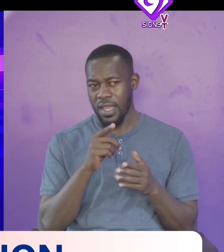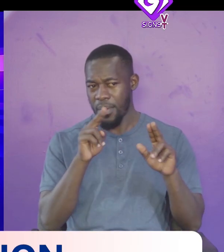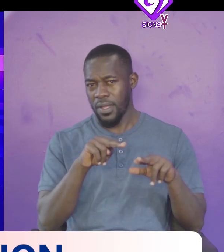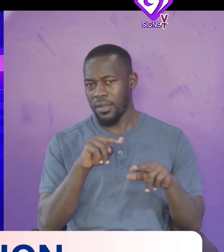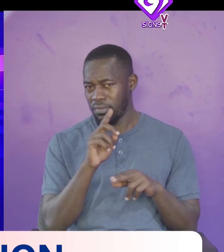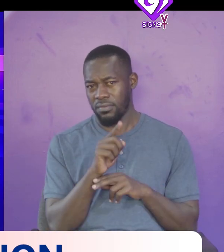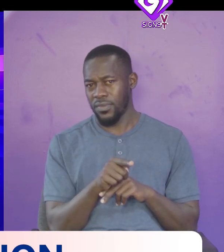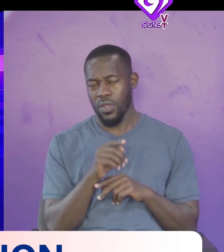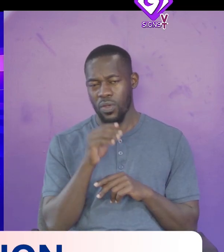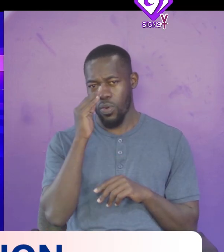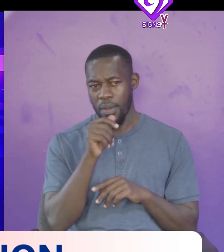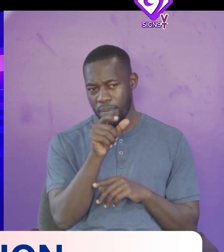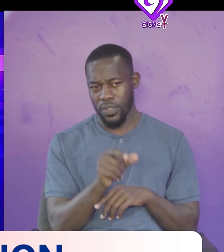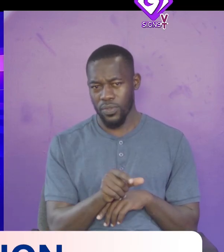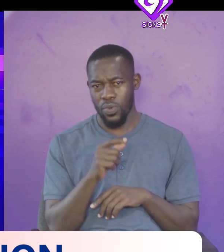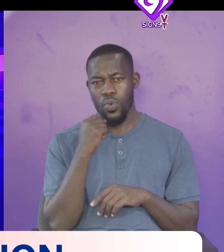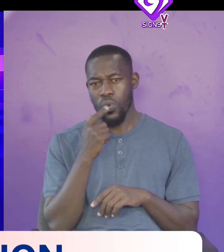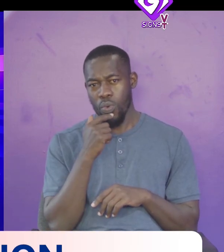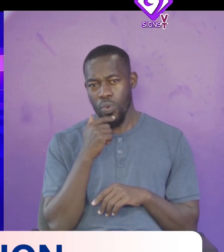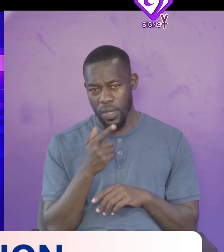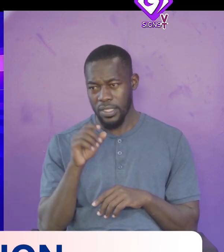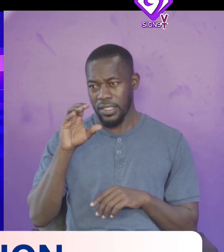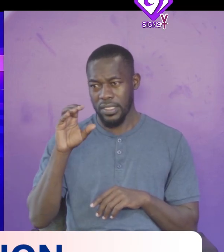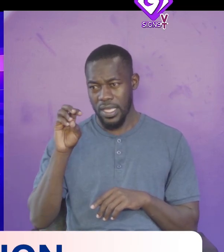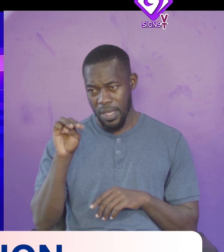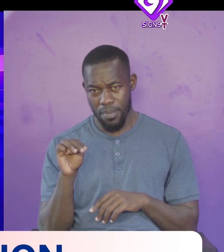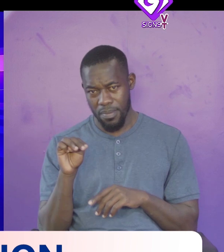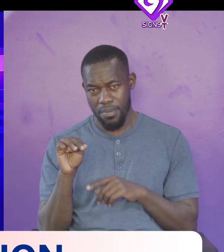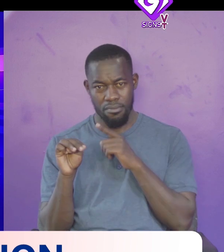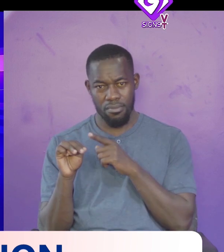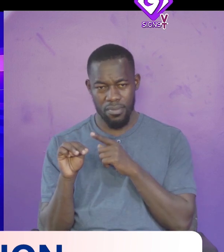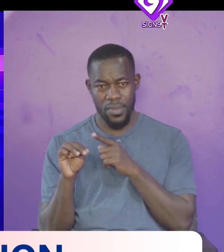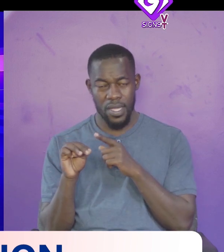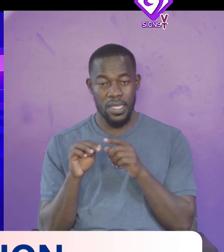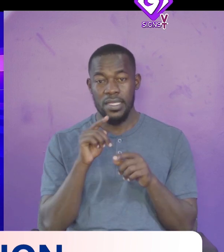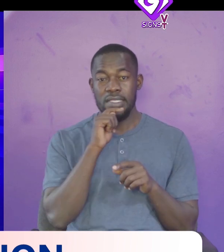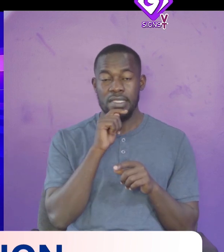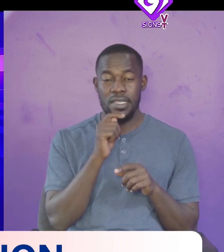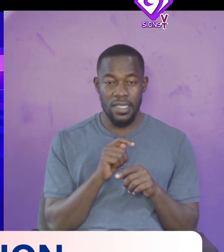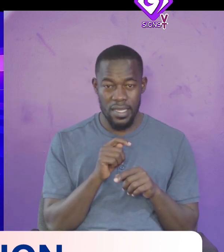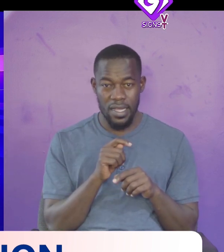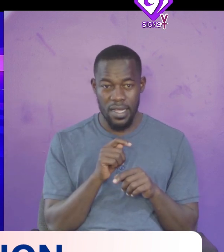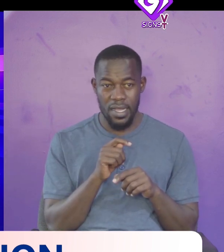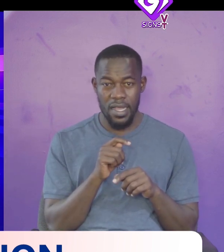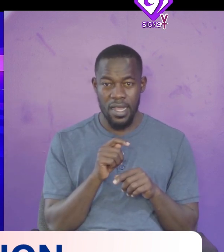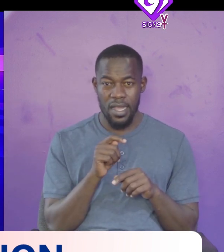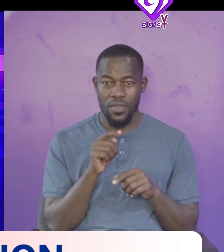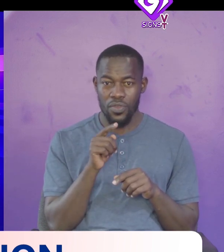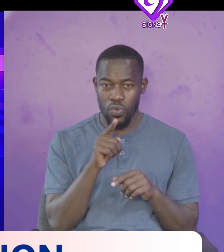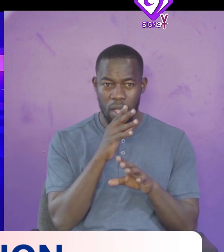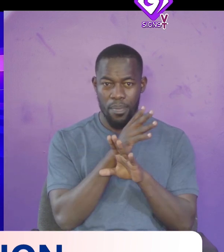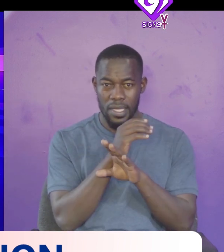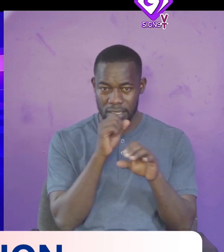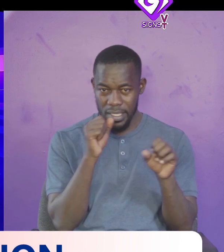Because the person who was running in the ticket of CCM, usually in Tanzania, you are a president unless otherwise. Okay. I